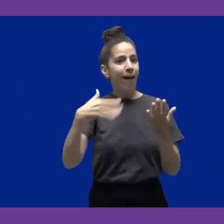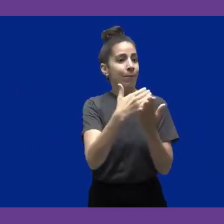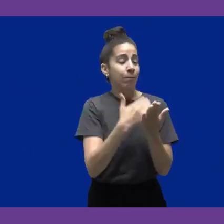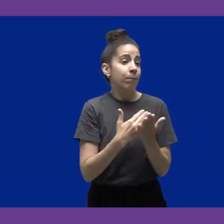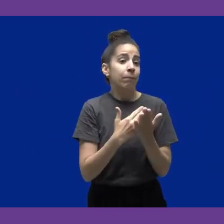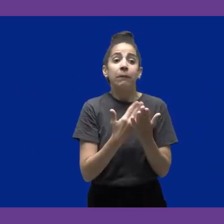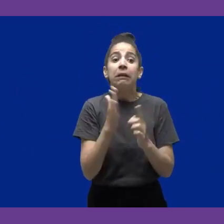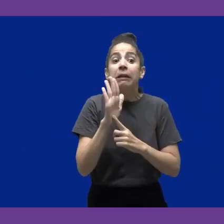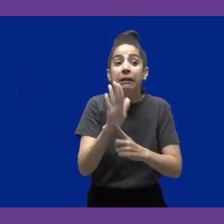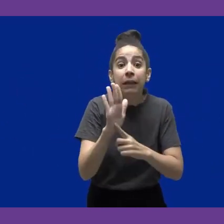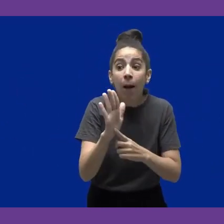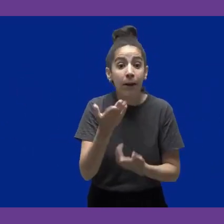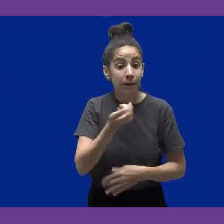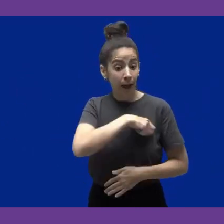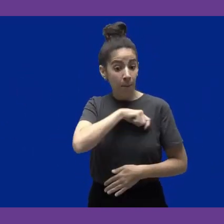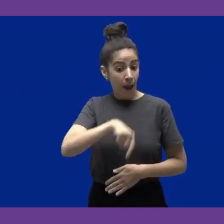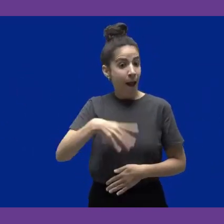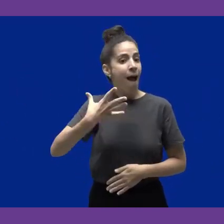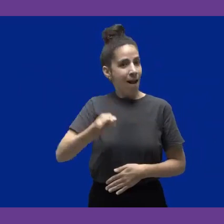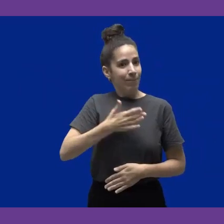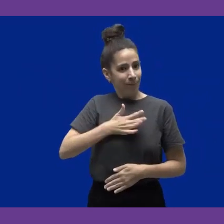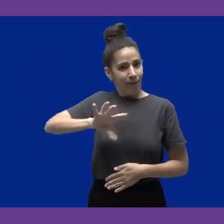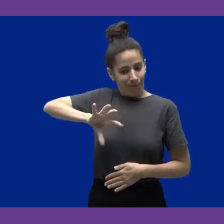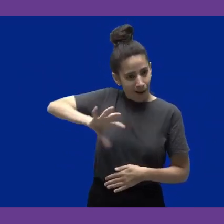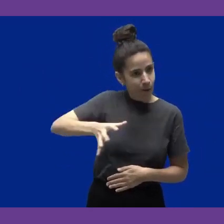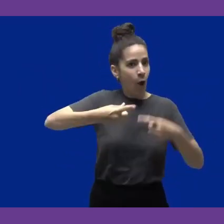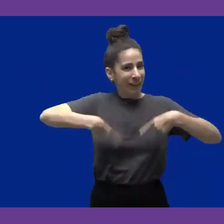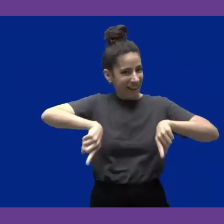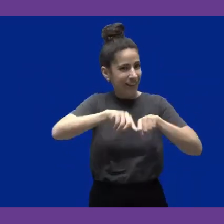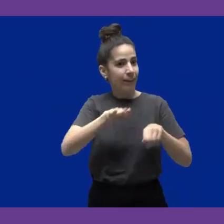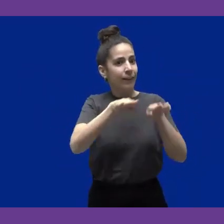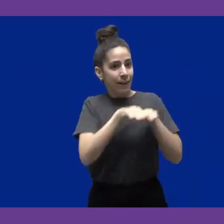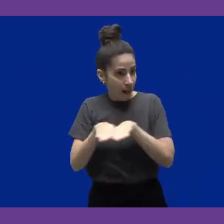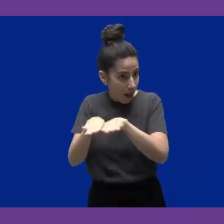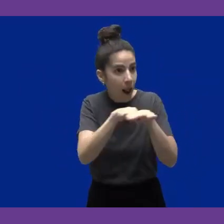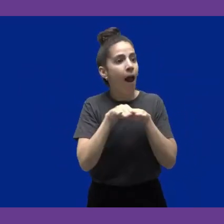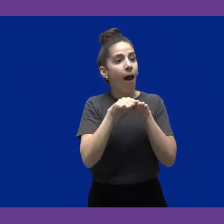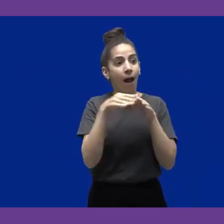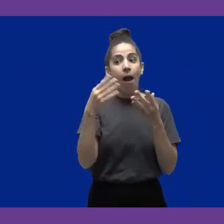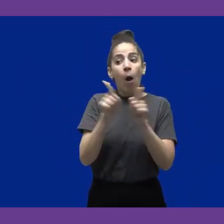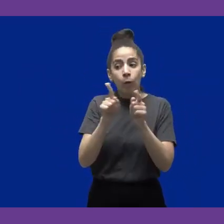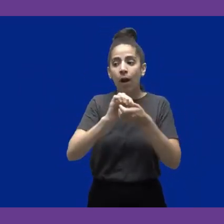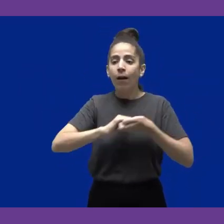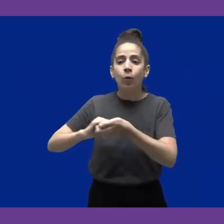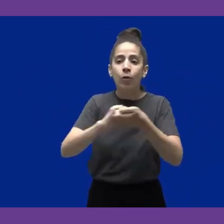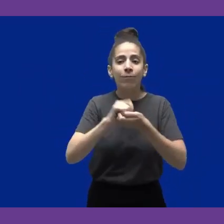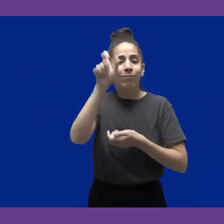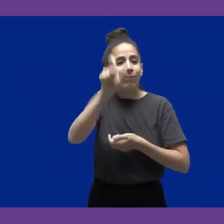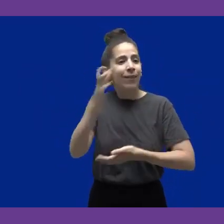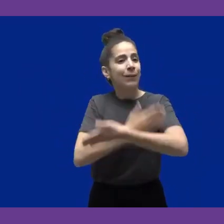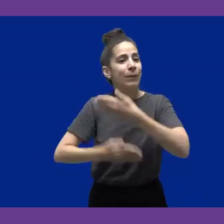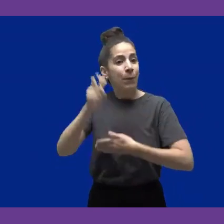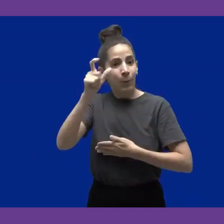there are mainly associations of persons with disabilities and experts from the industry, which is mostly the most